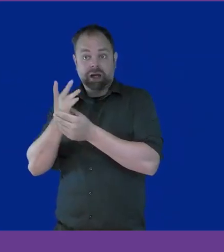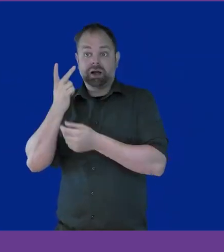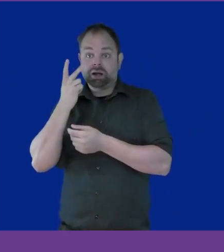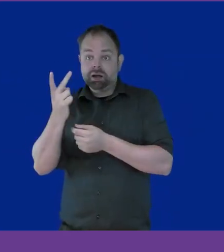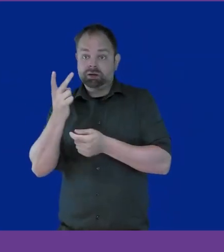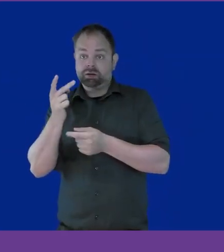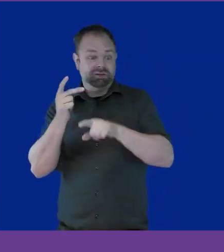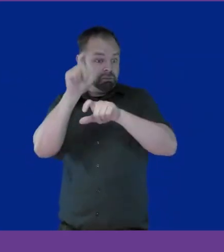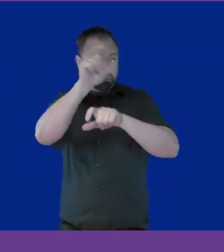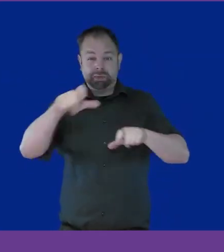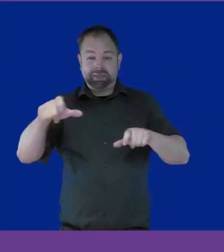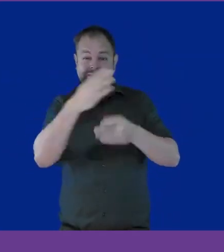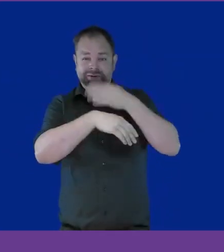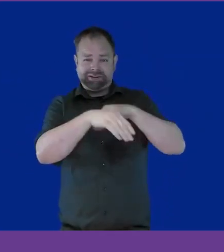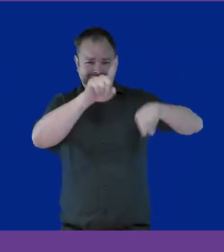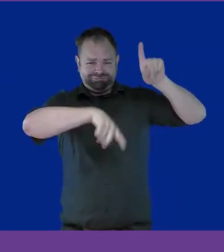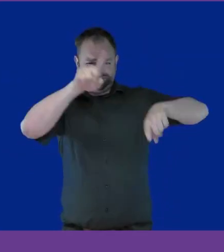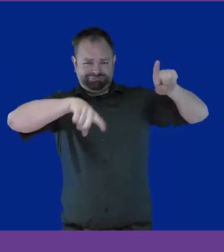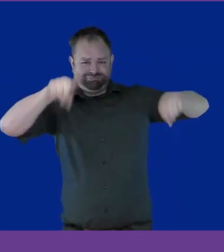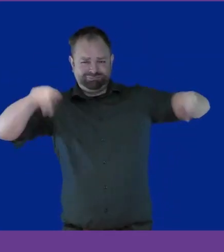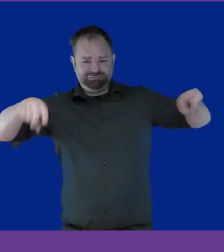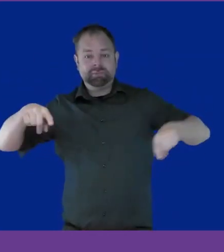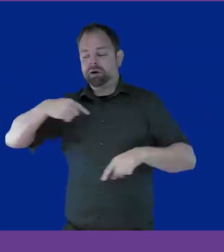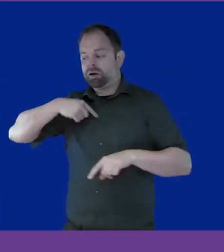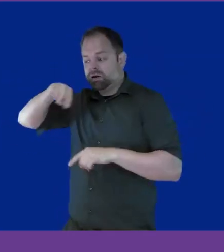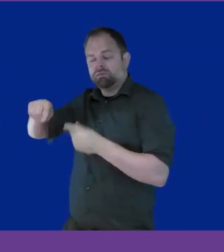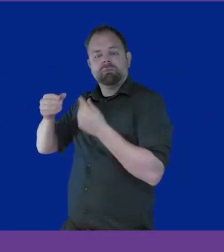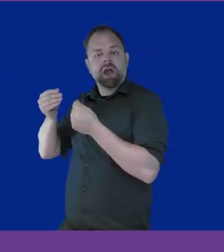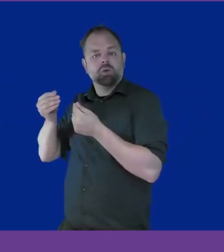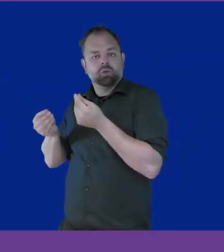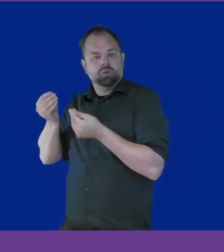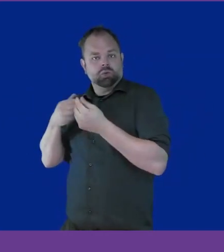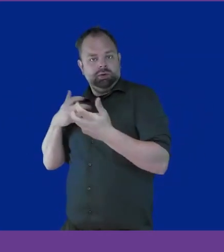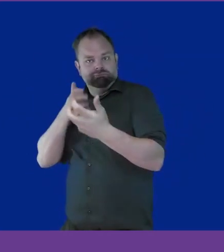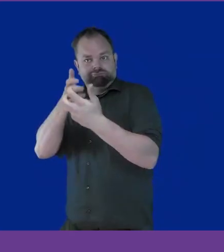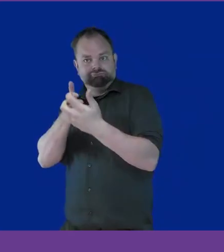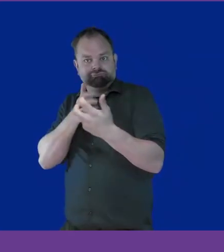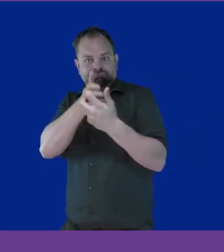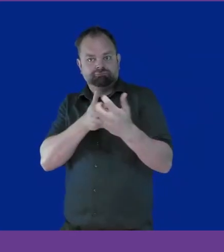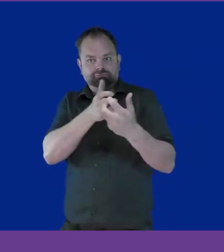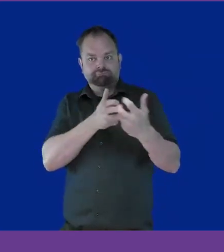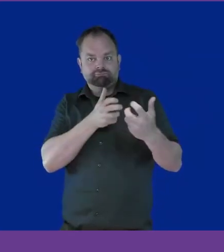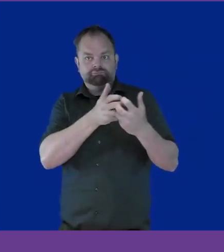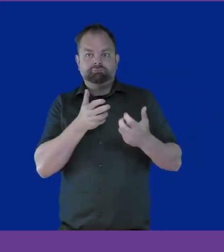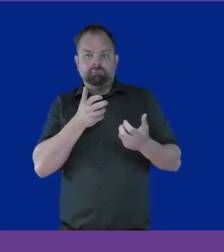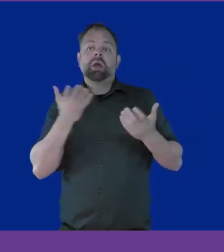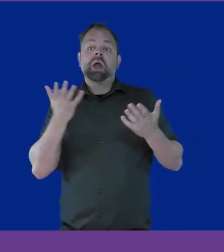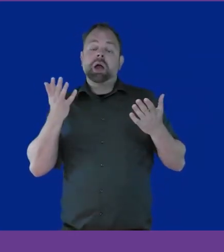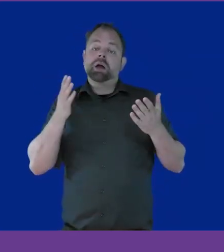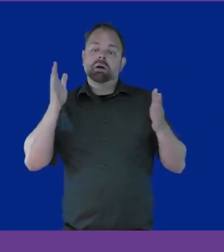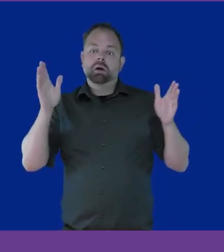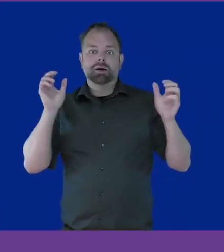And if we make this accessible, what everybody is using, we have a big chance that inclusion can be